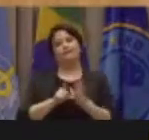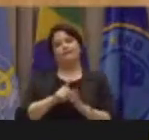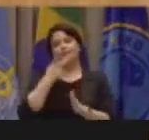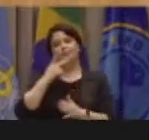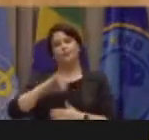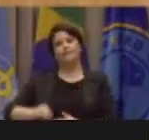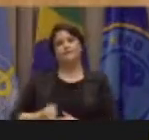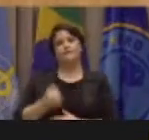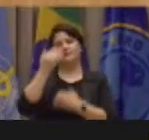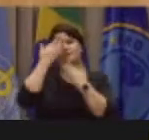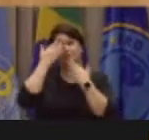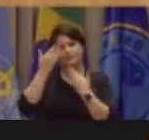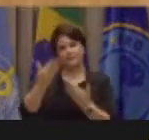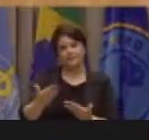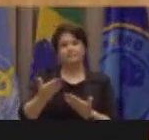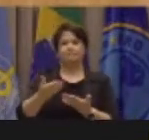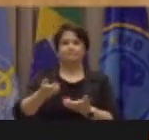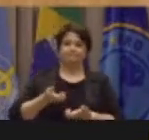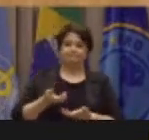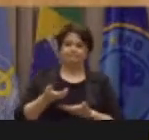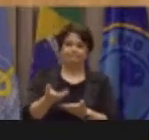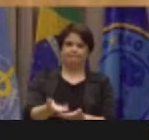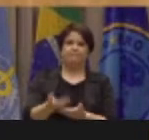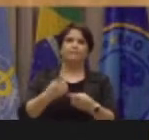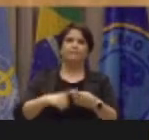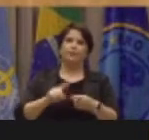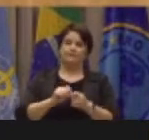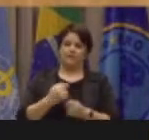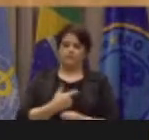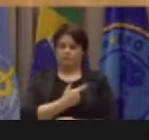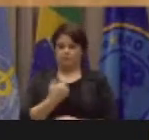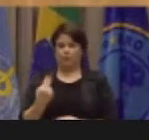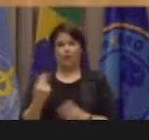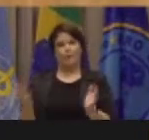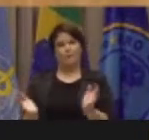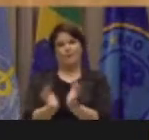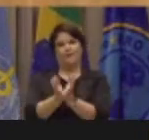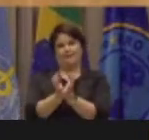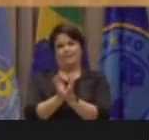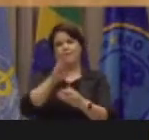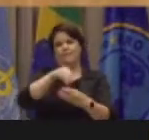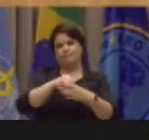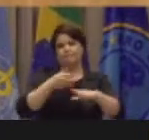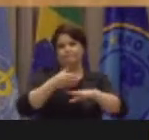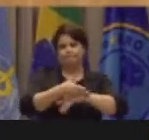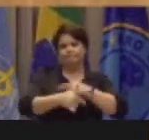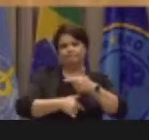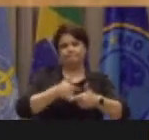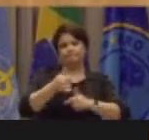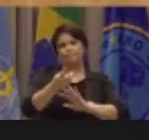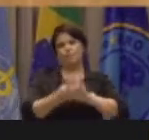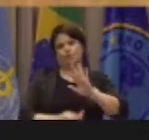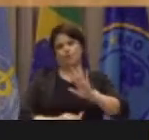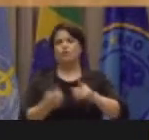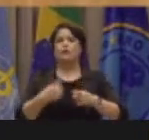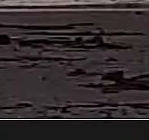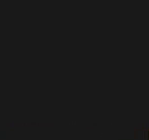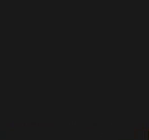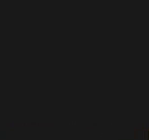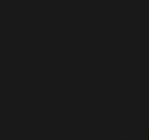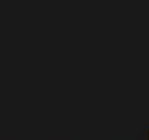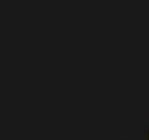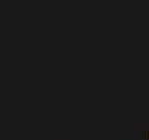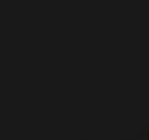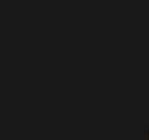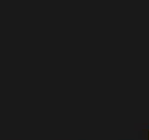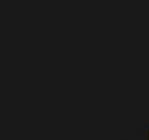I would like to take advantage and thank the invitation under my name and the group that participated in this project.